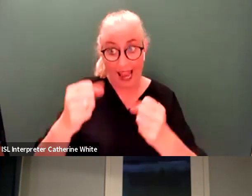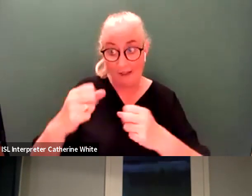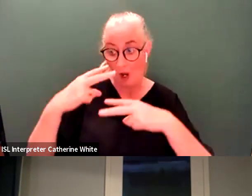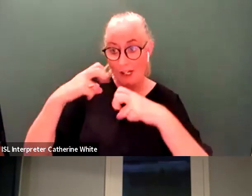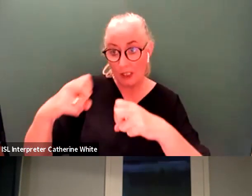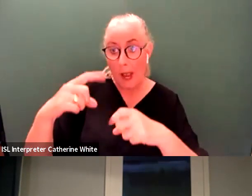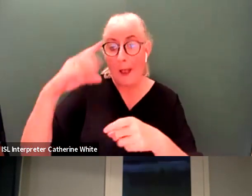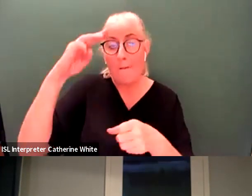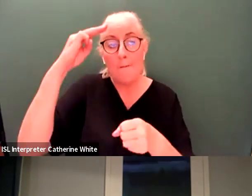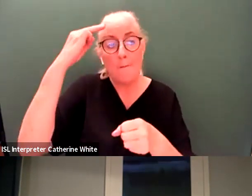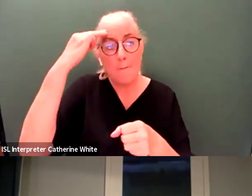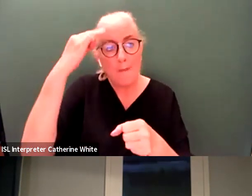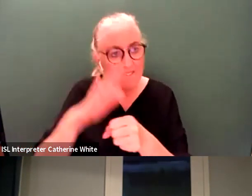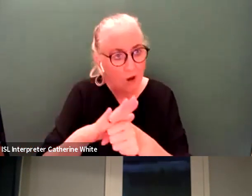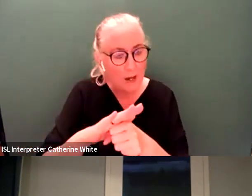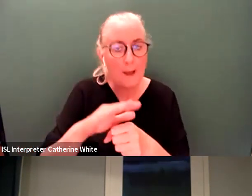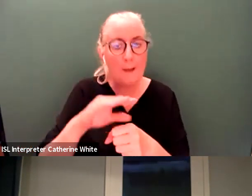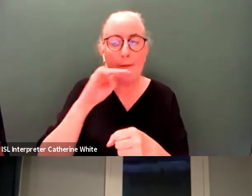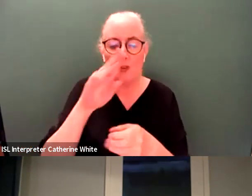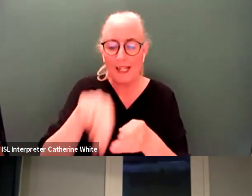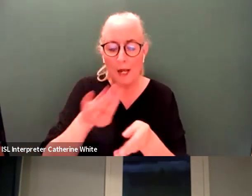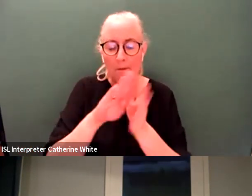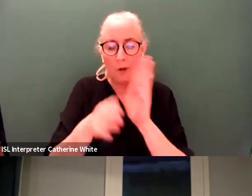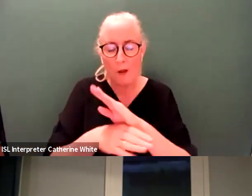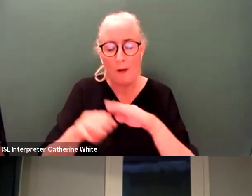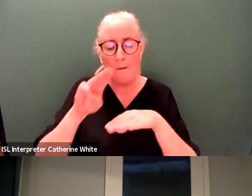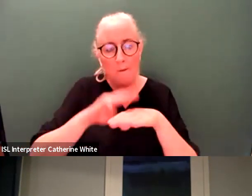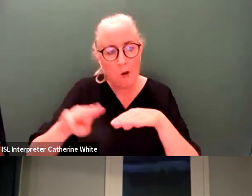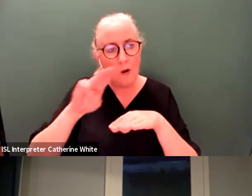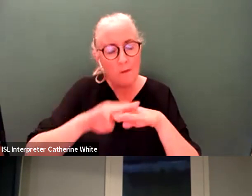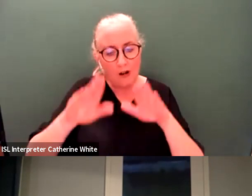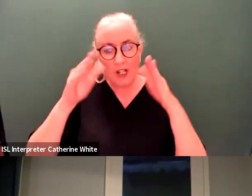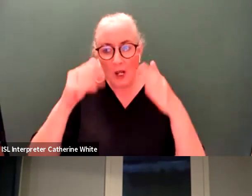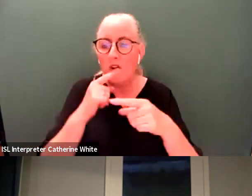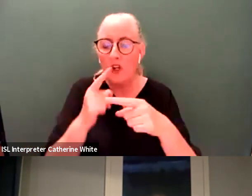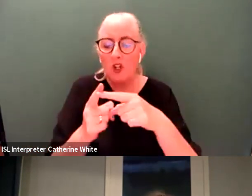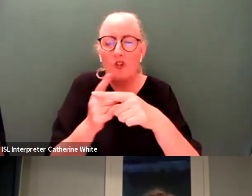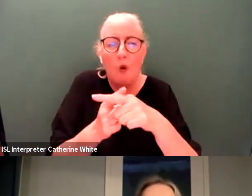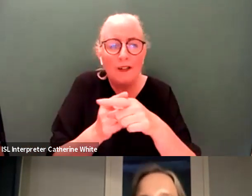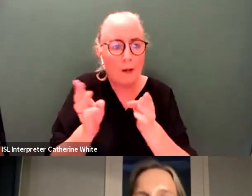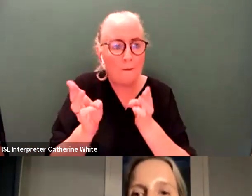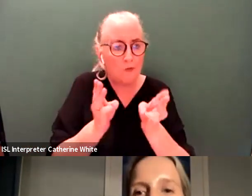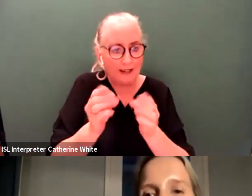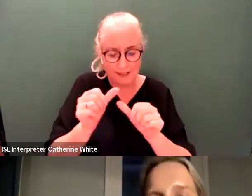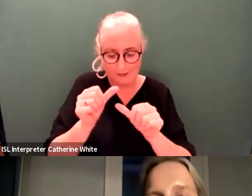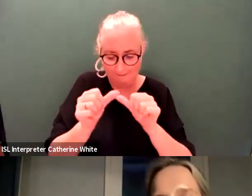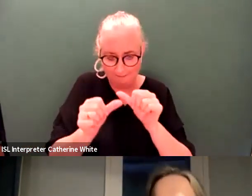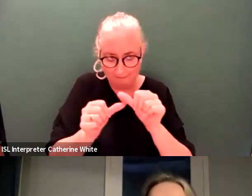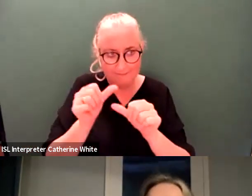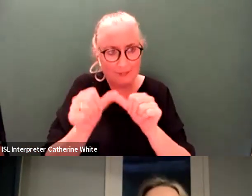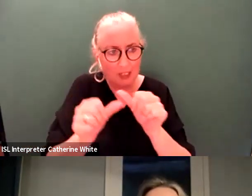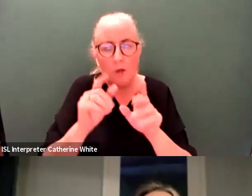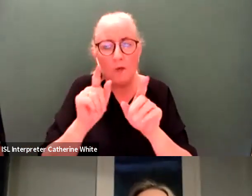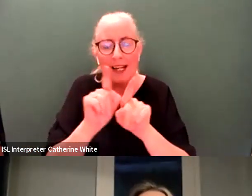mindfulness increases attention and control. And I suppose starting with very short practices, and it's really